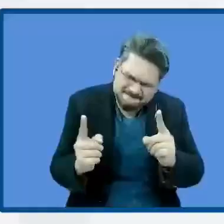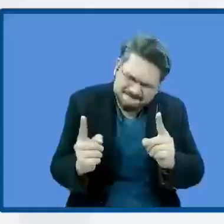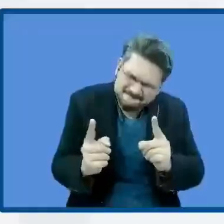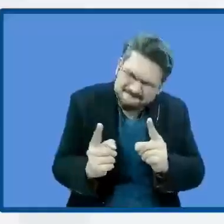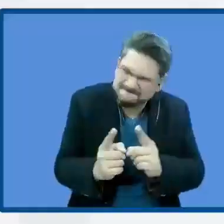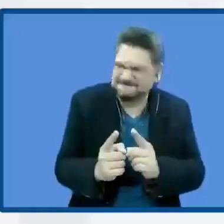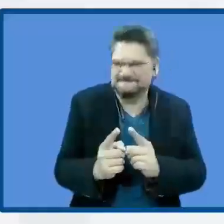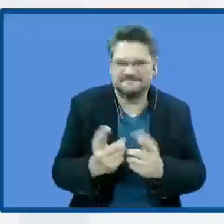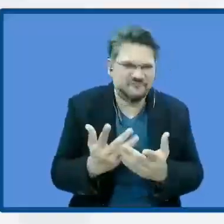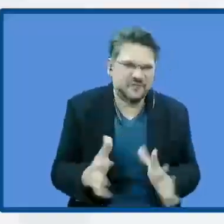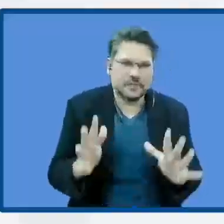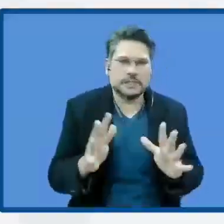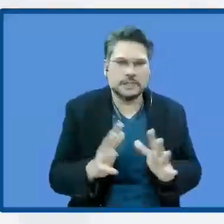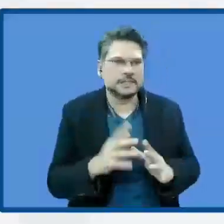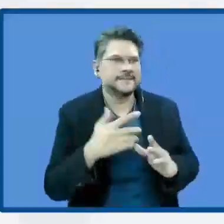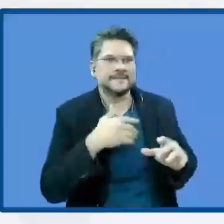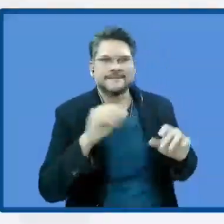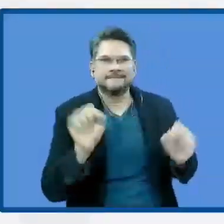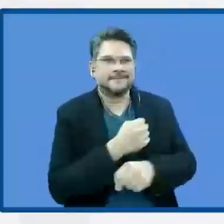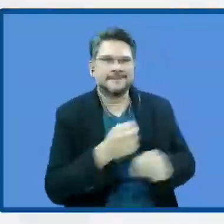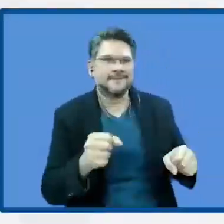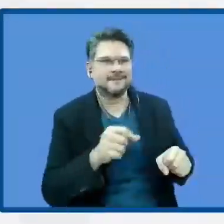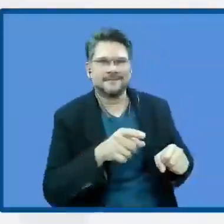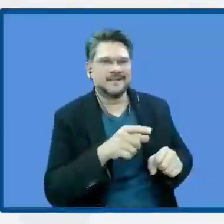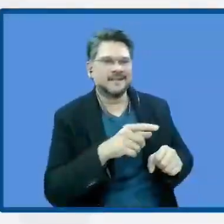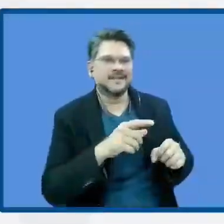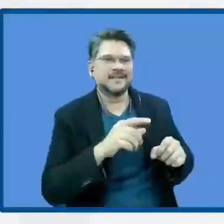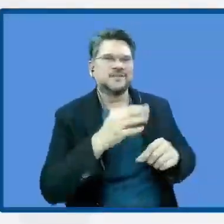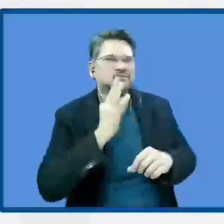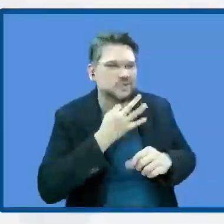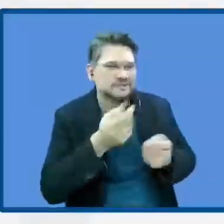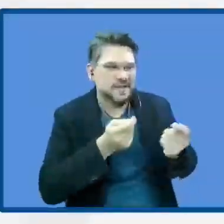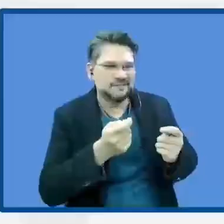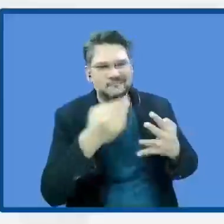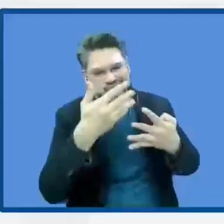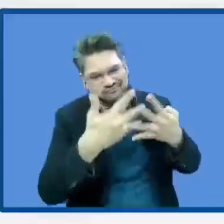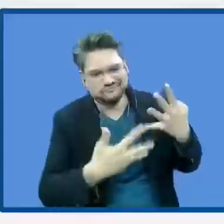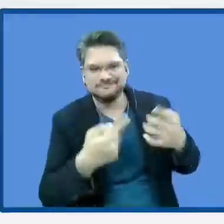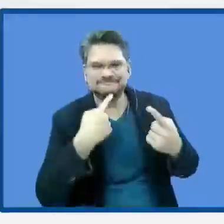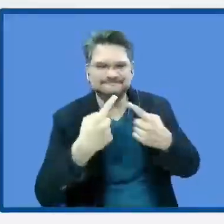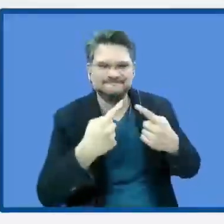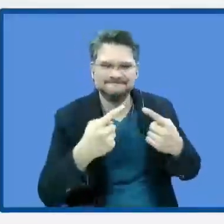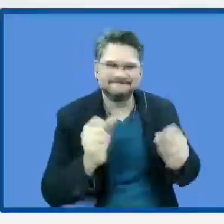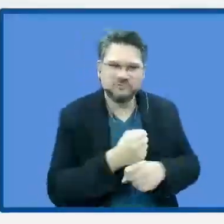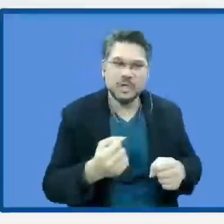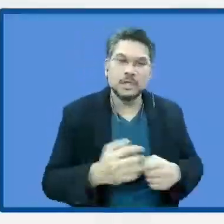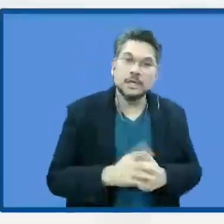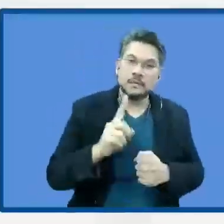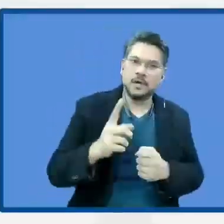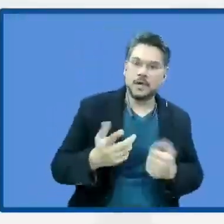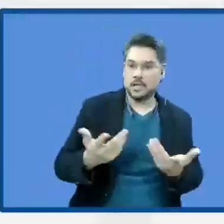the concepts required in risk management and management in itself. As Alice